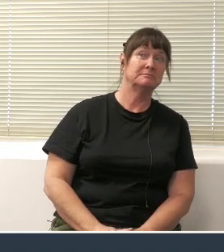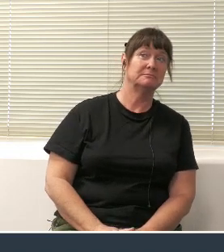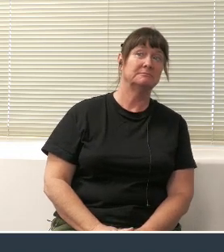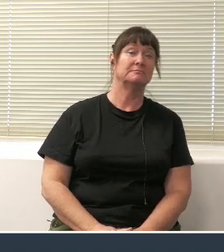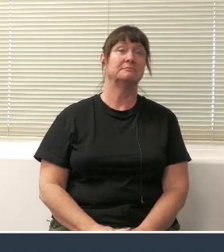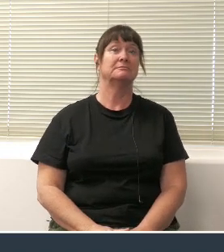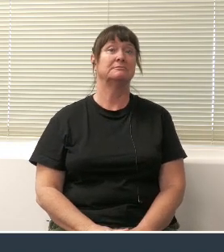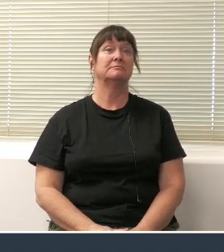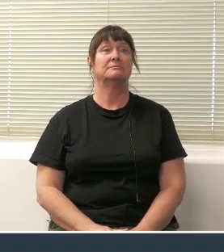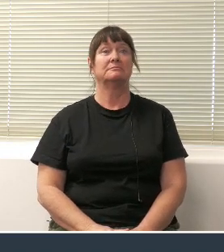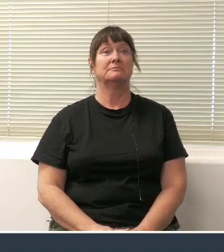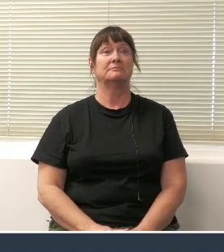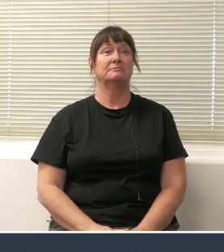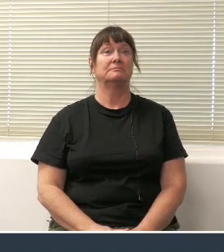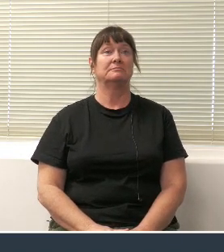against as well.